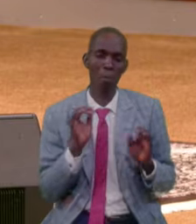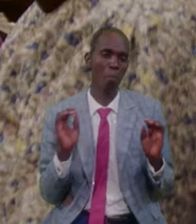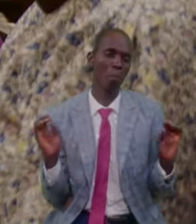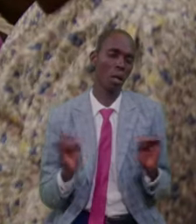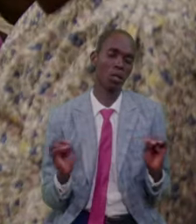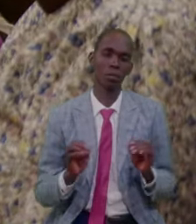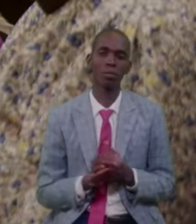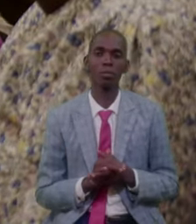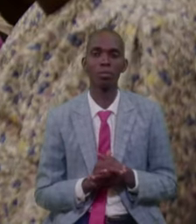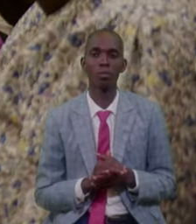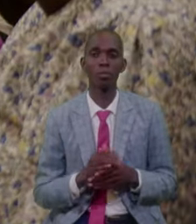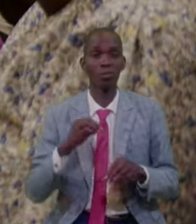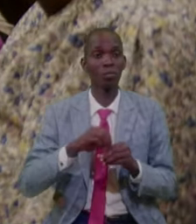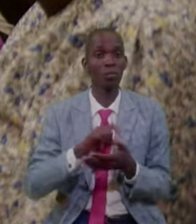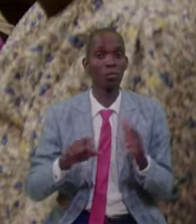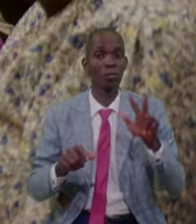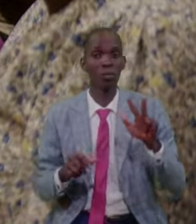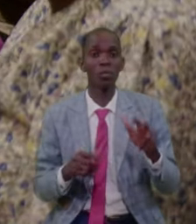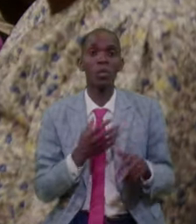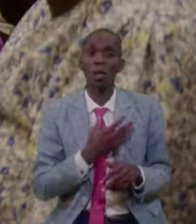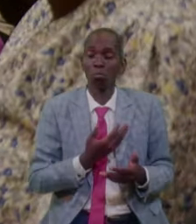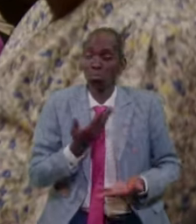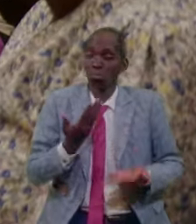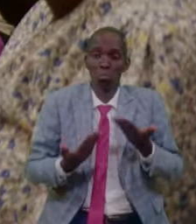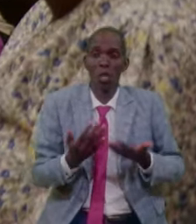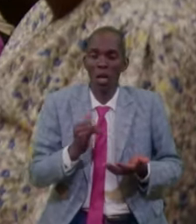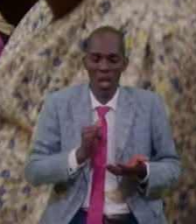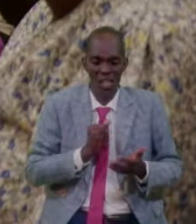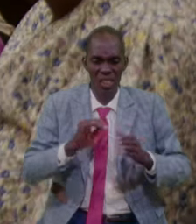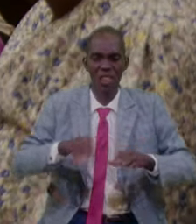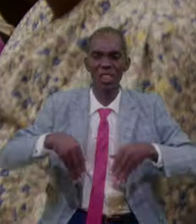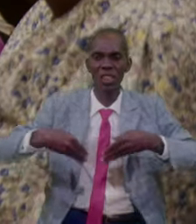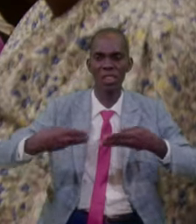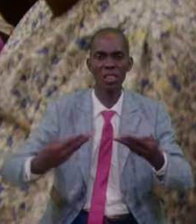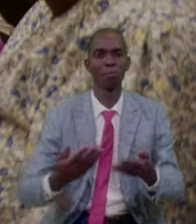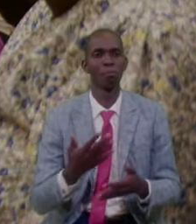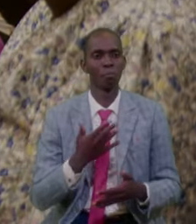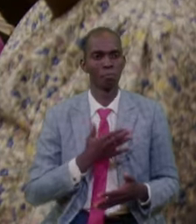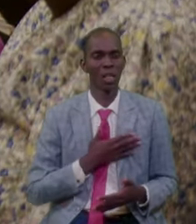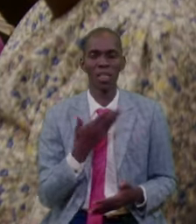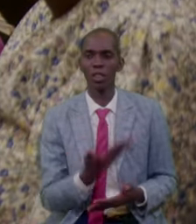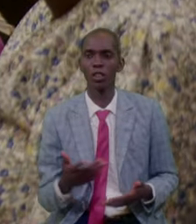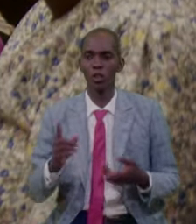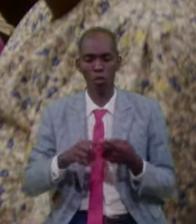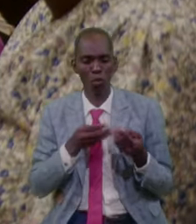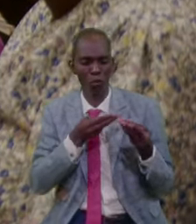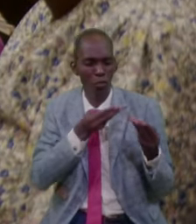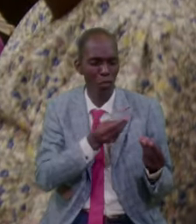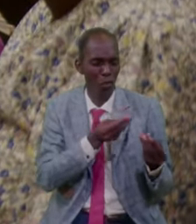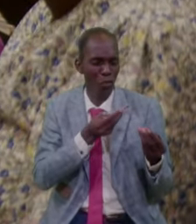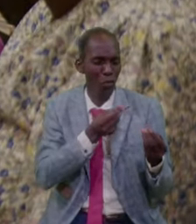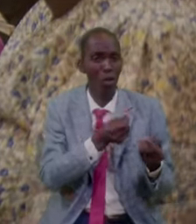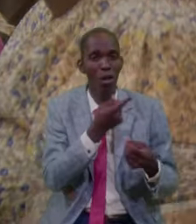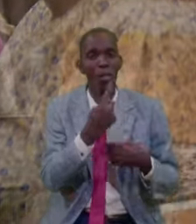in verse 3, and though I bestow all my goods to feed the poor, and though I